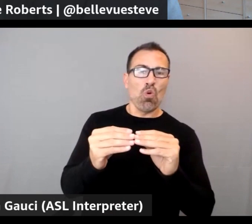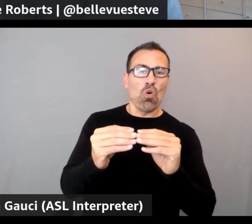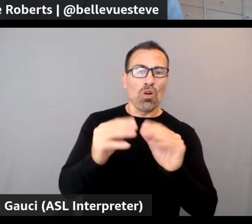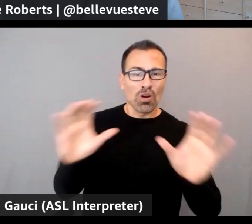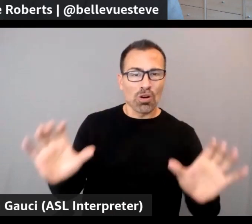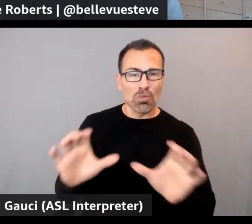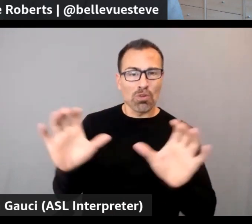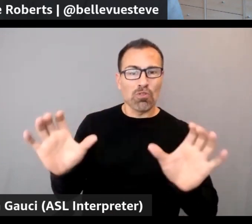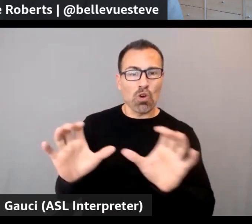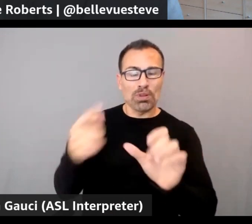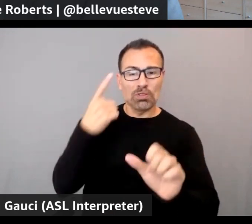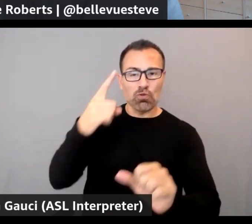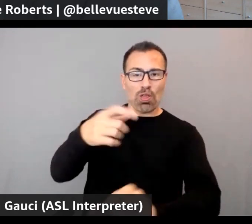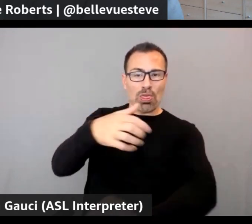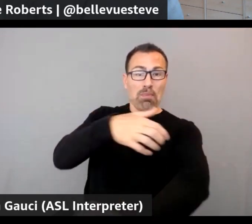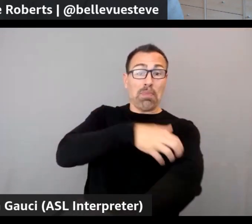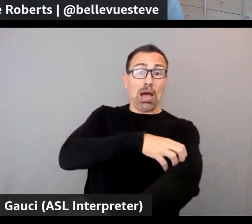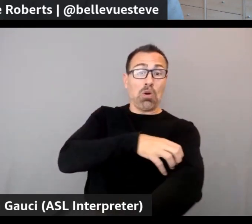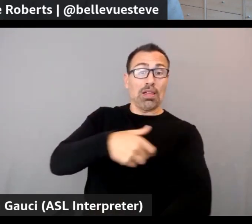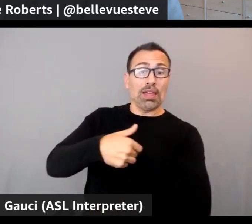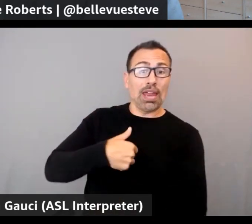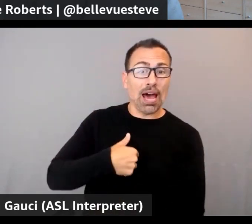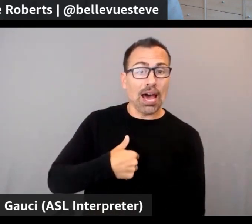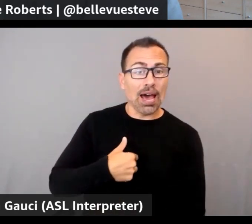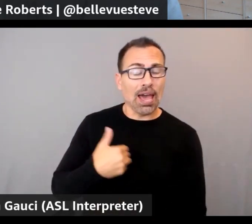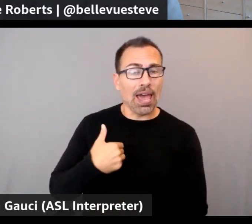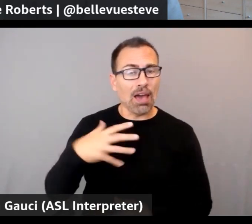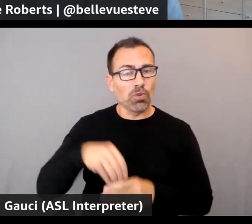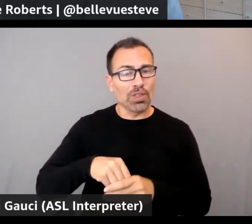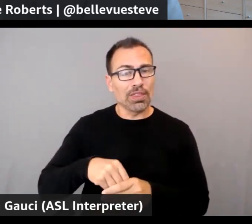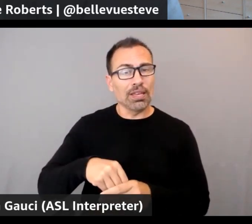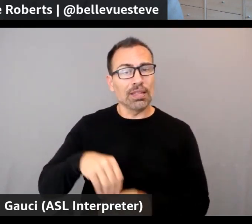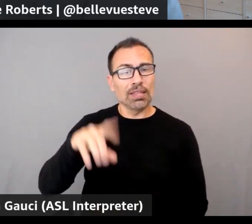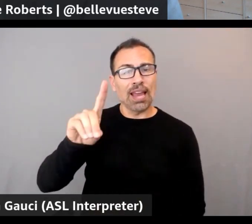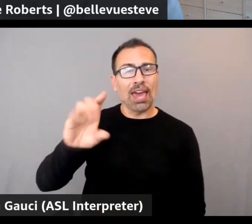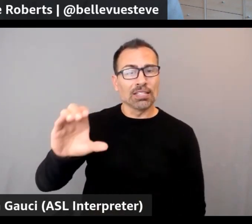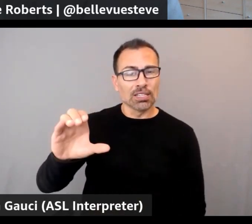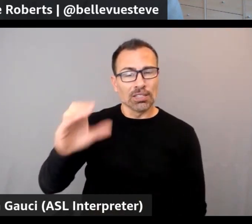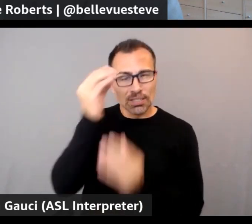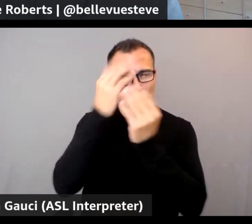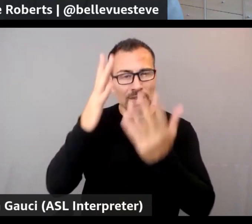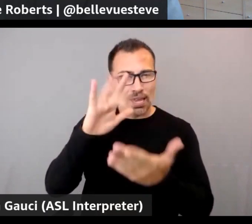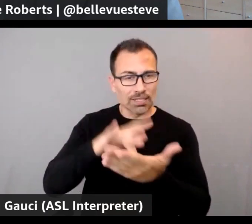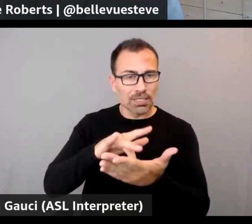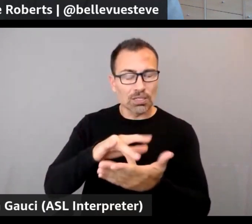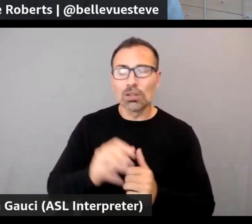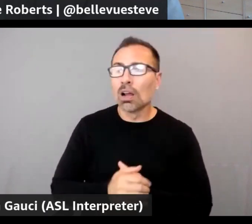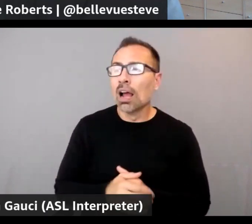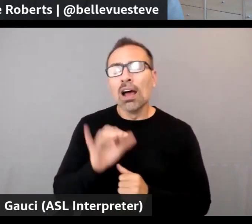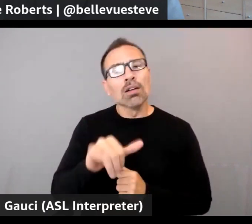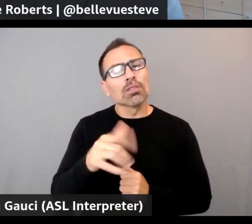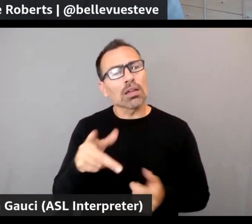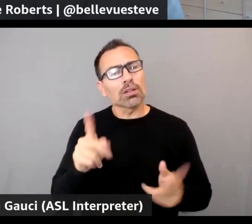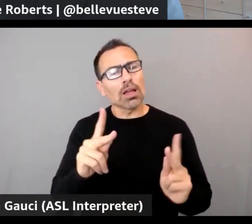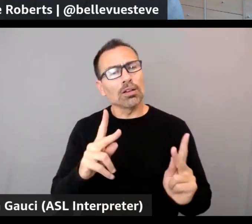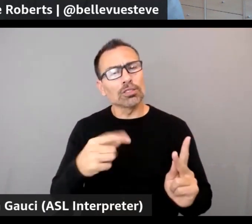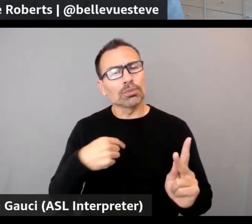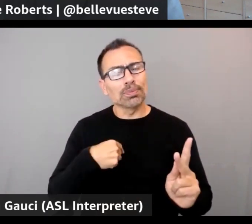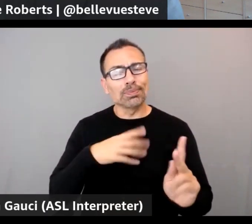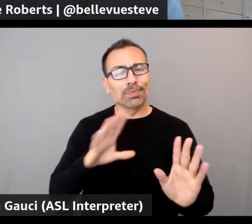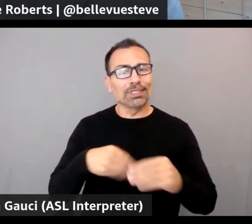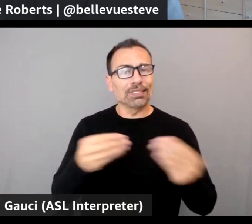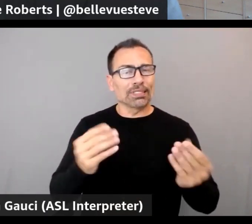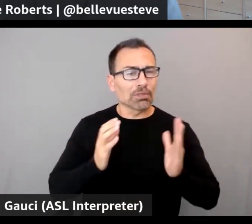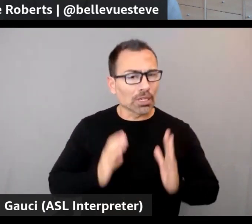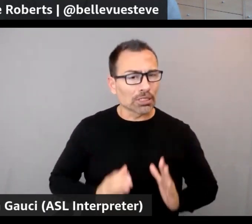for the power that I have inside the data center, and that allows me to give customers